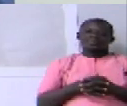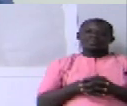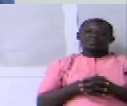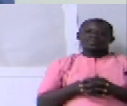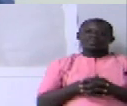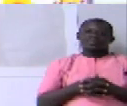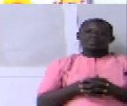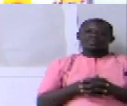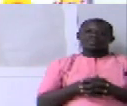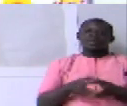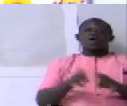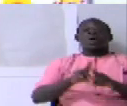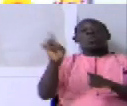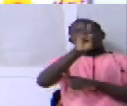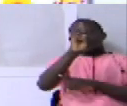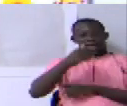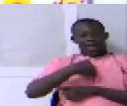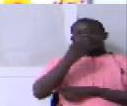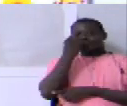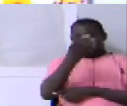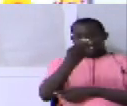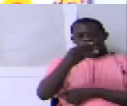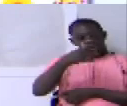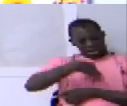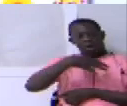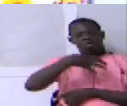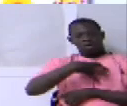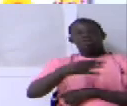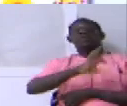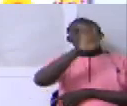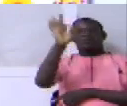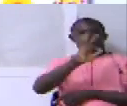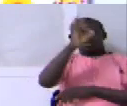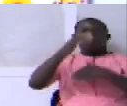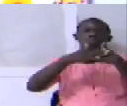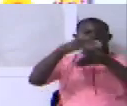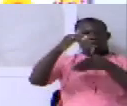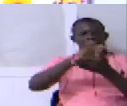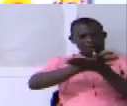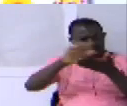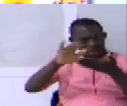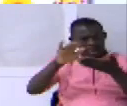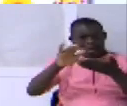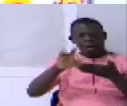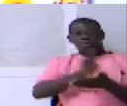What I said, I want to be very much clear. We are talking about food.